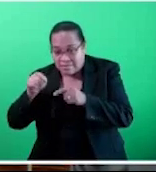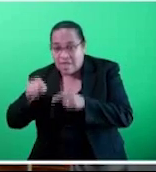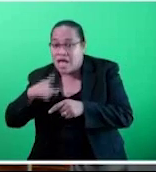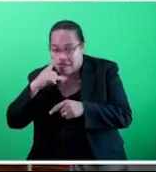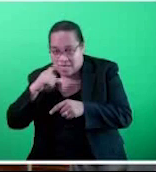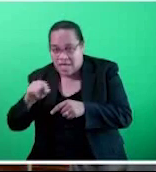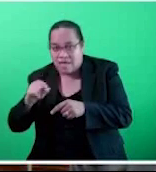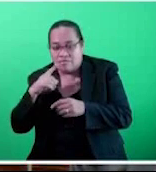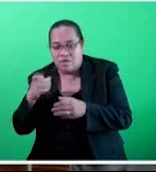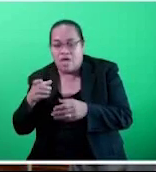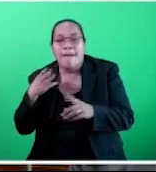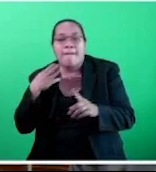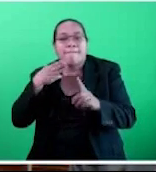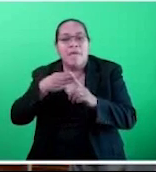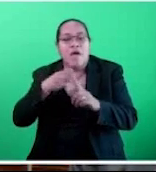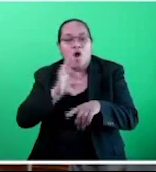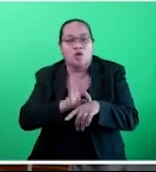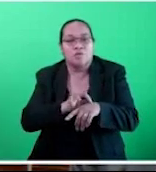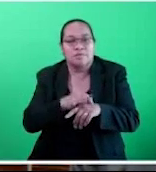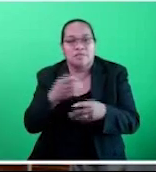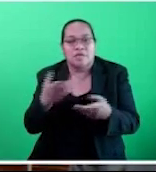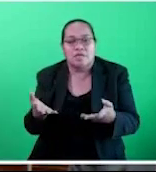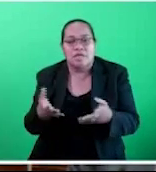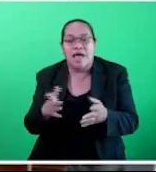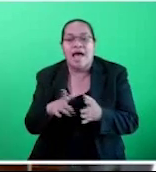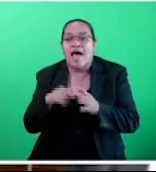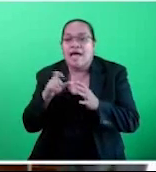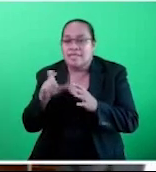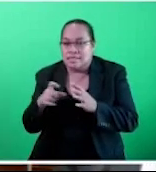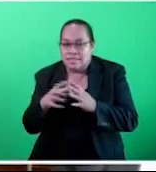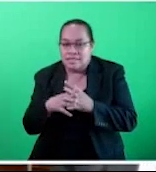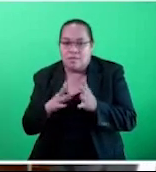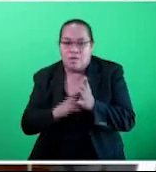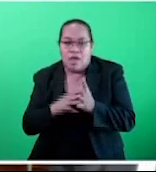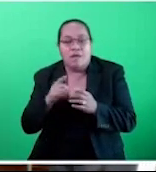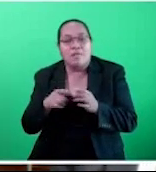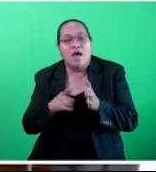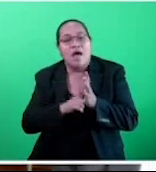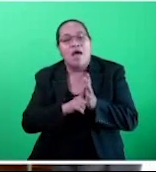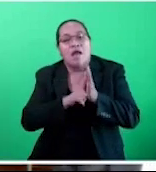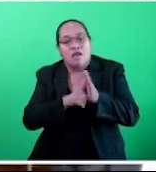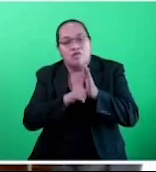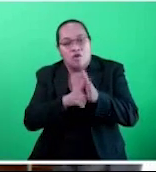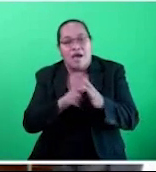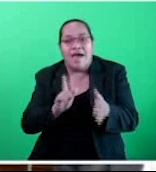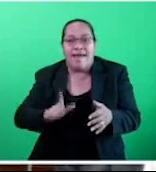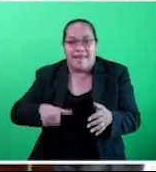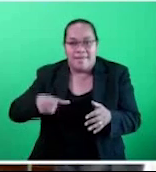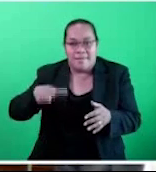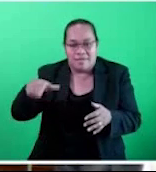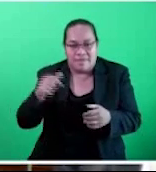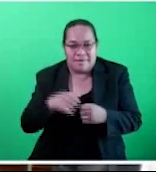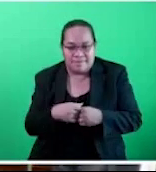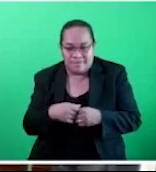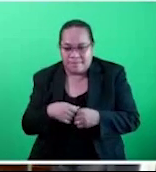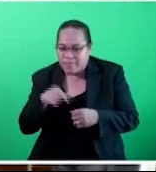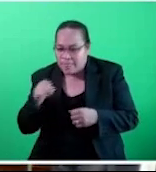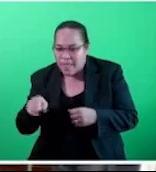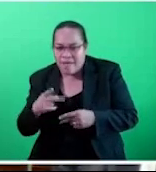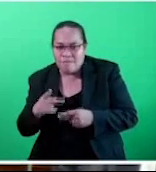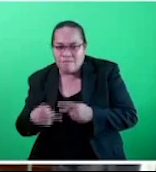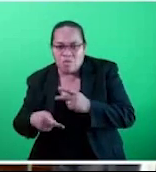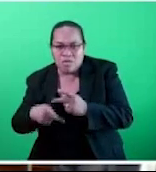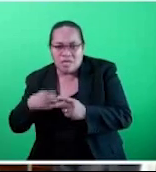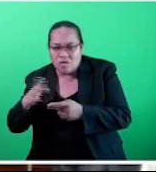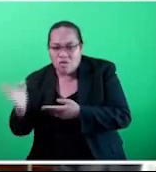available at our main hospitals of CWM, Lotoka, and Labasa. The process of isolating organisms involves the sterile process of